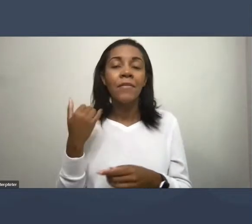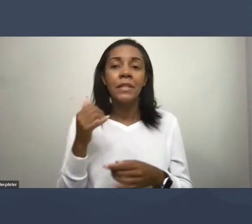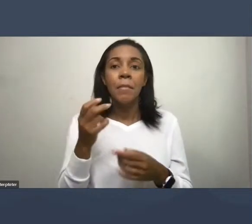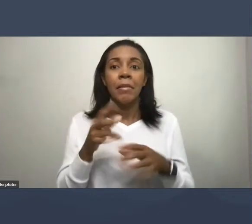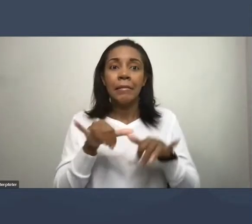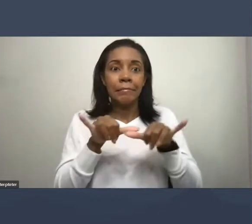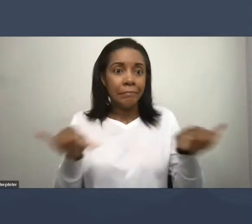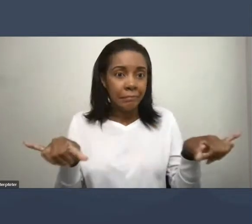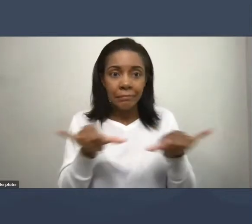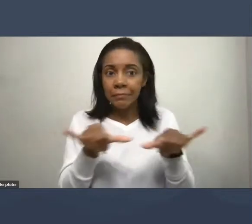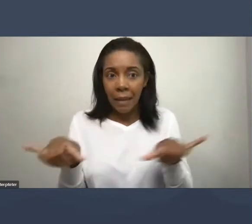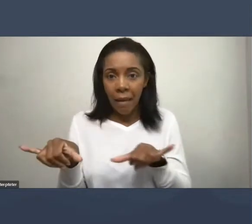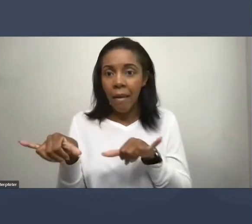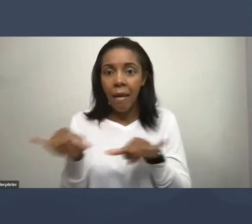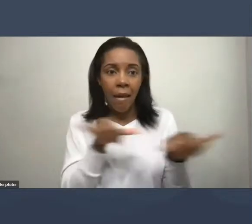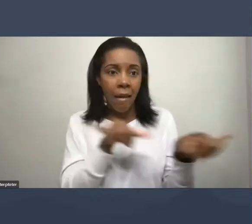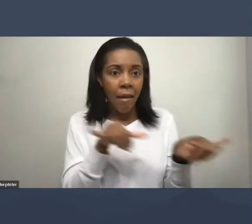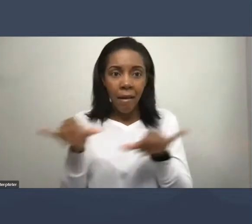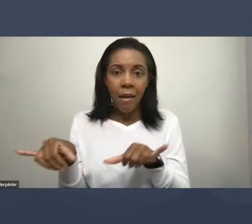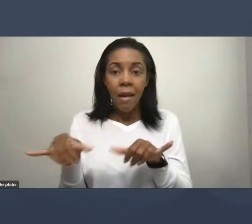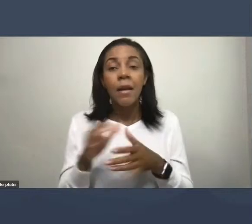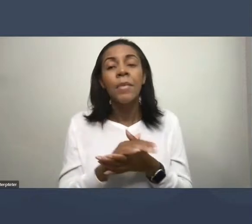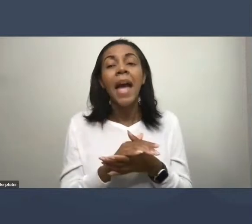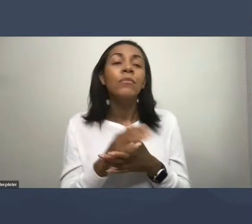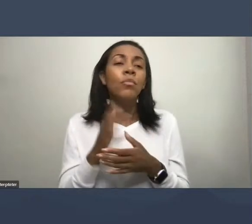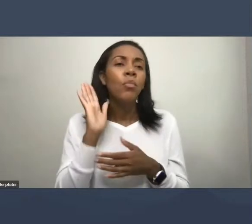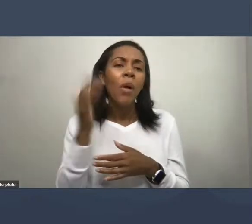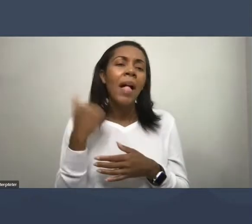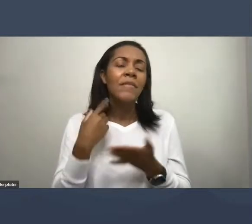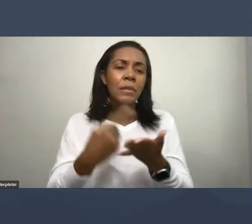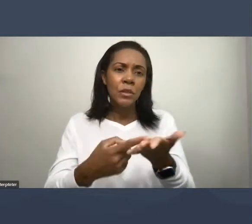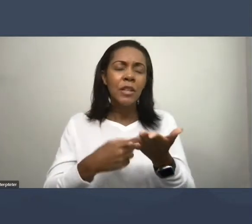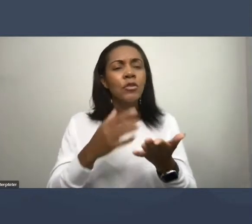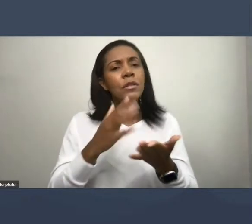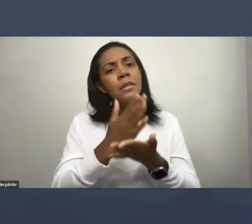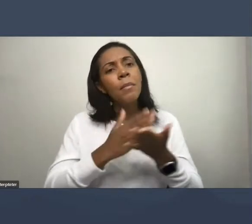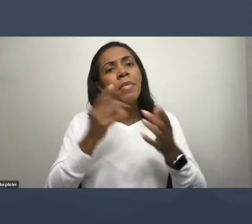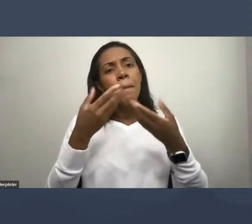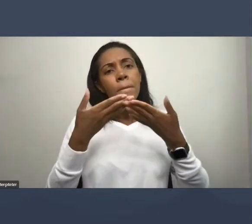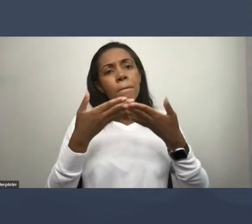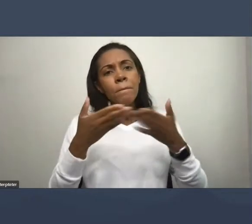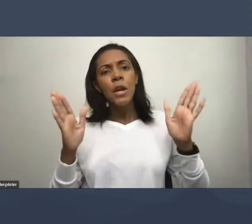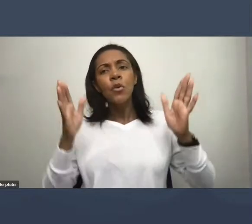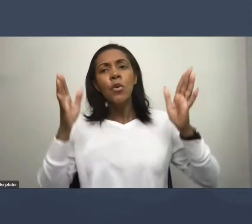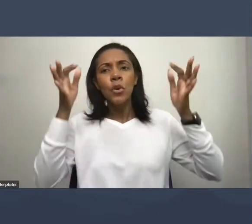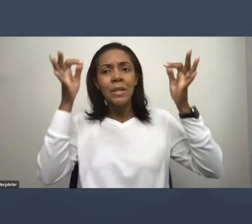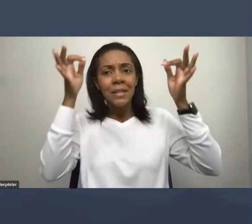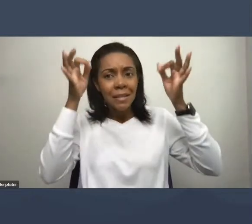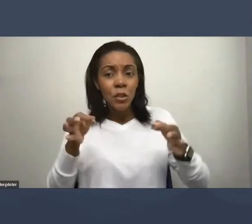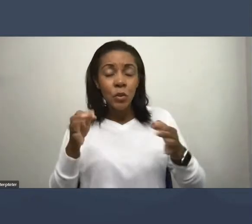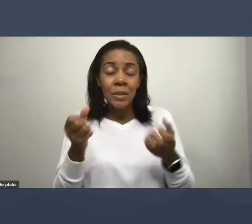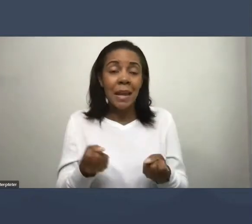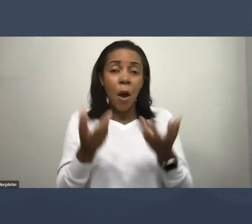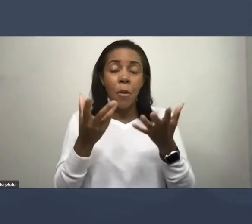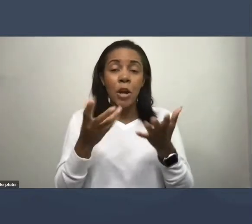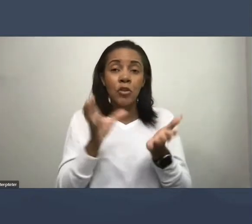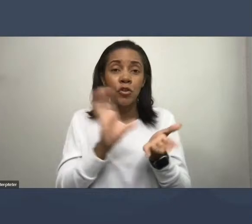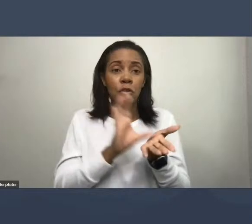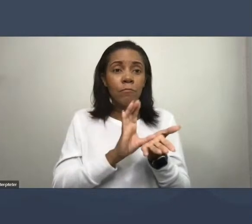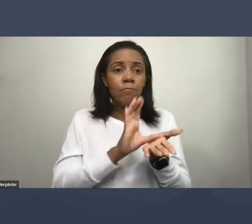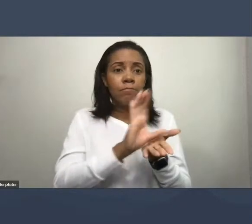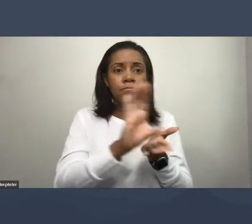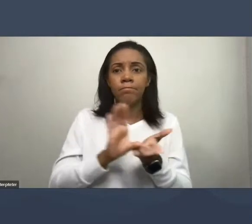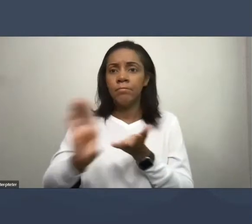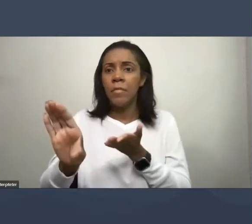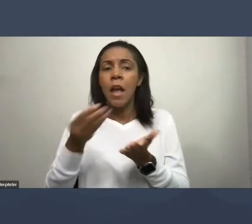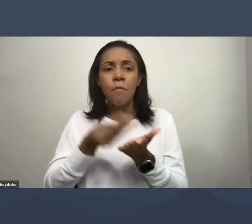room for discussion. Obviously, some of the bigger decisions we'll be making are how much to allocate to revenue replacement, how much for the